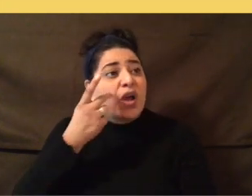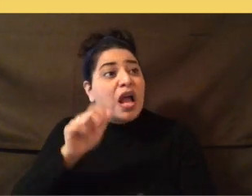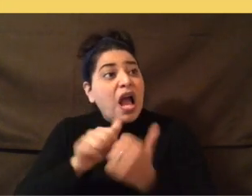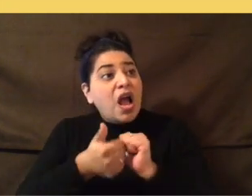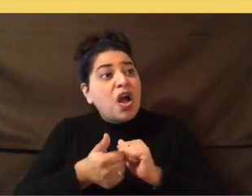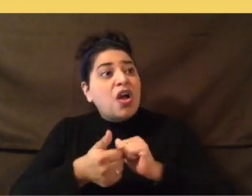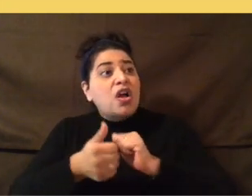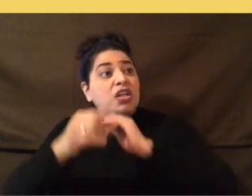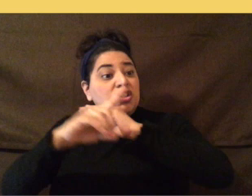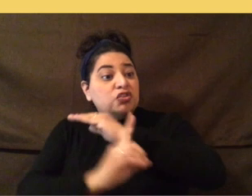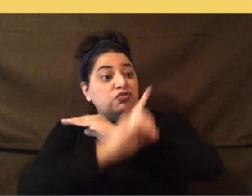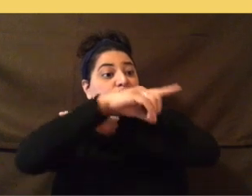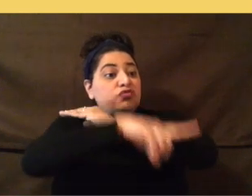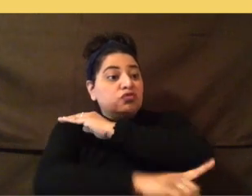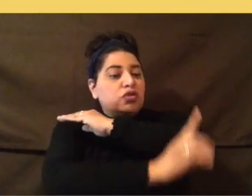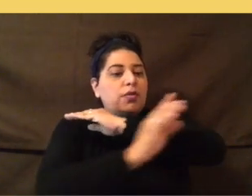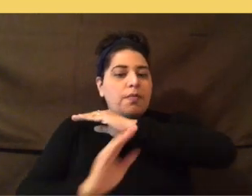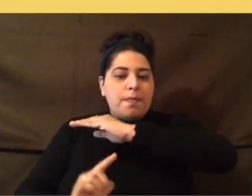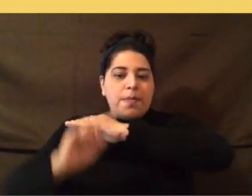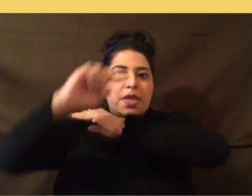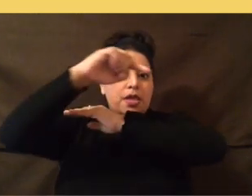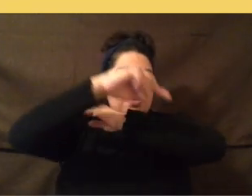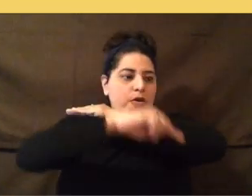Look at how the dolphins jump out of the water.